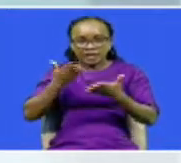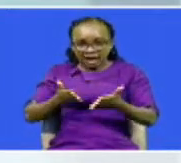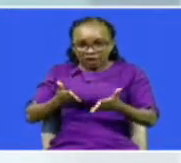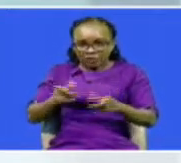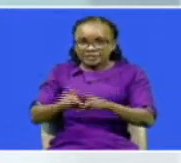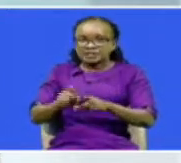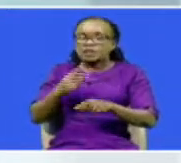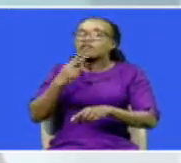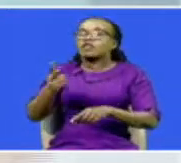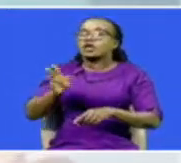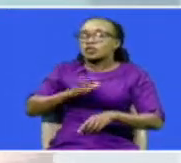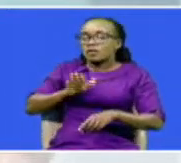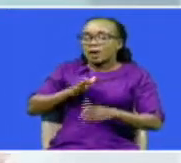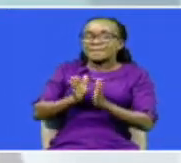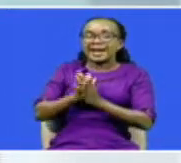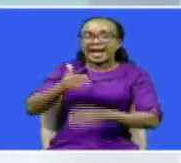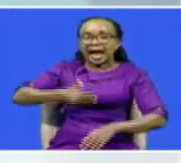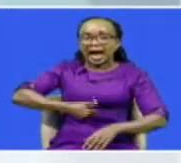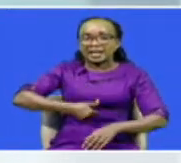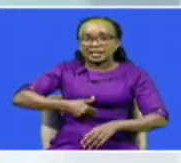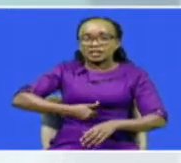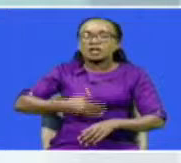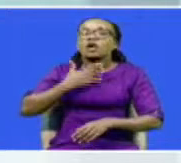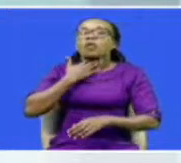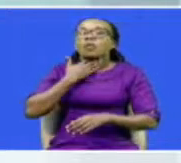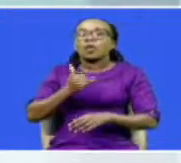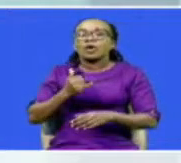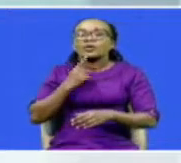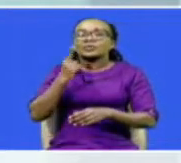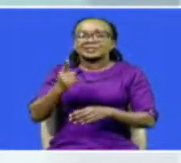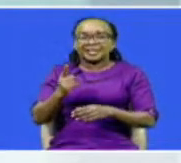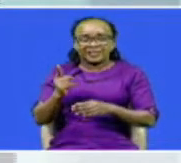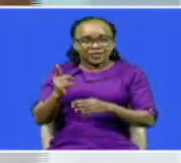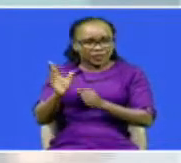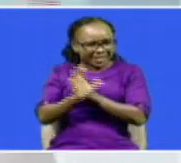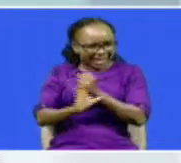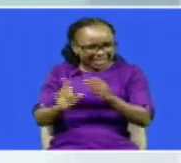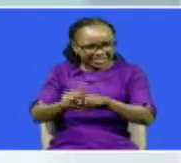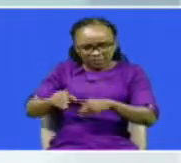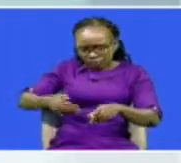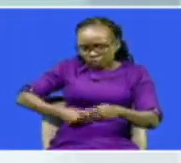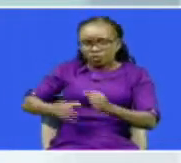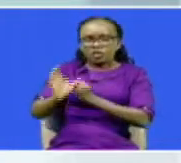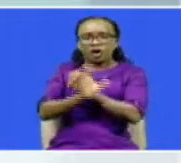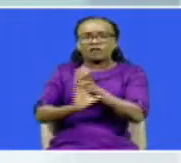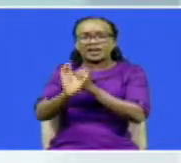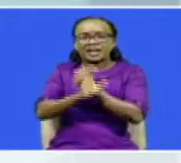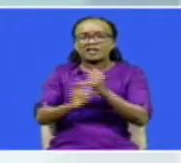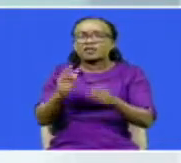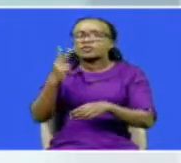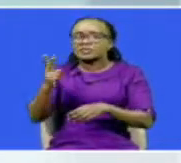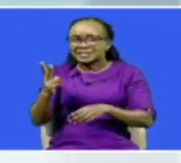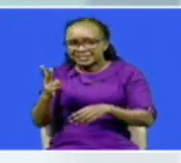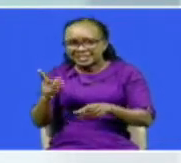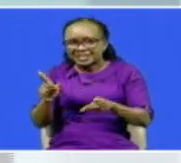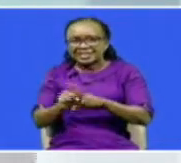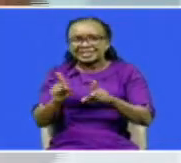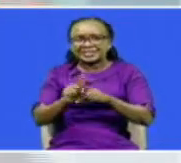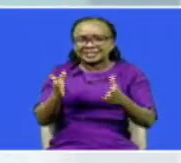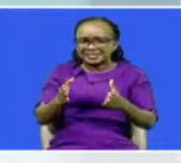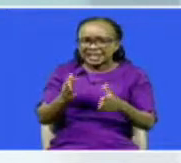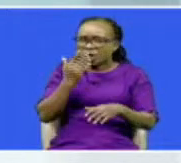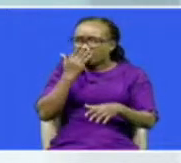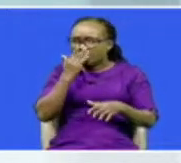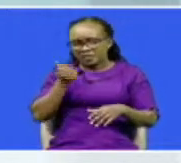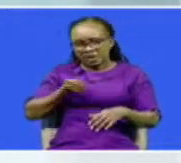voice of the women and the youth. So I didn't want the women of this country or the youth of this country to be seen as page boys or